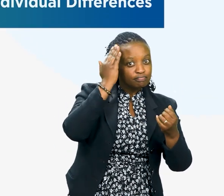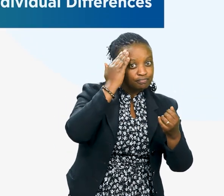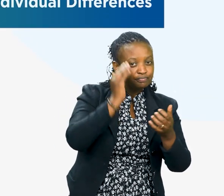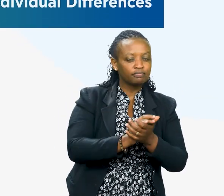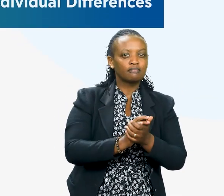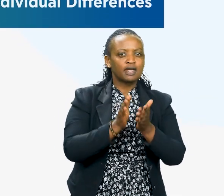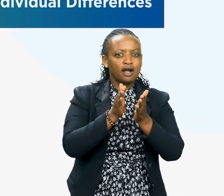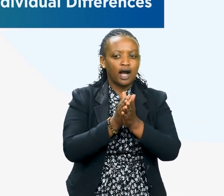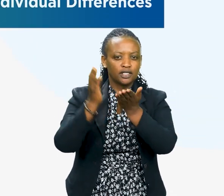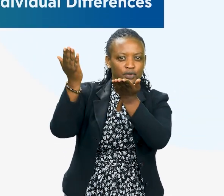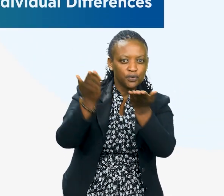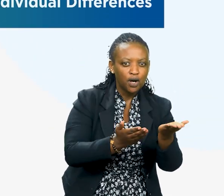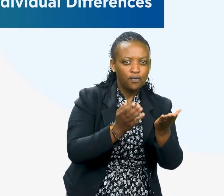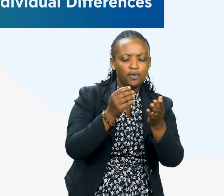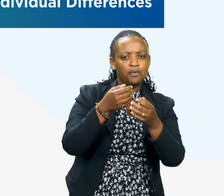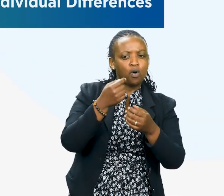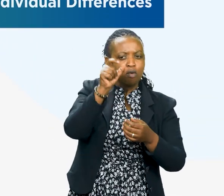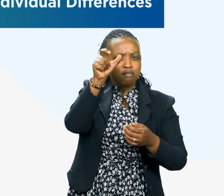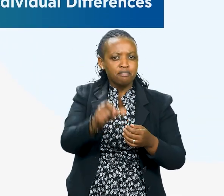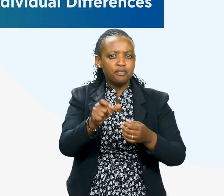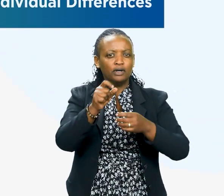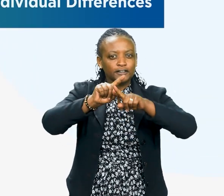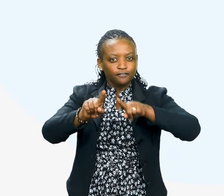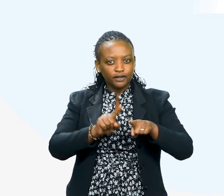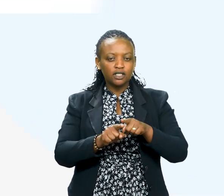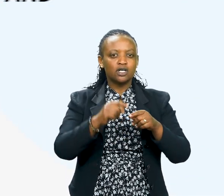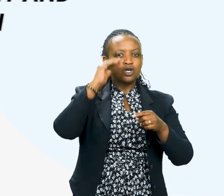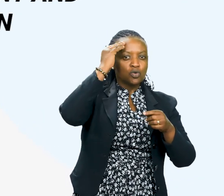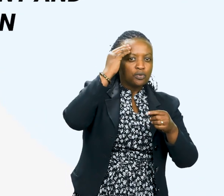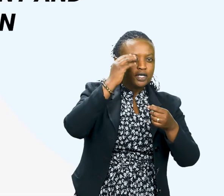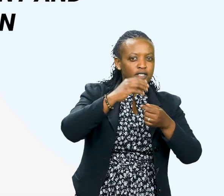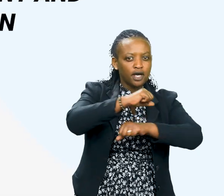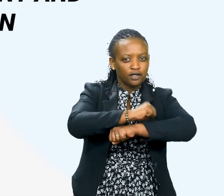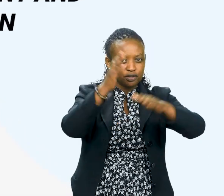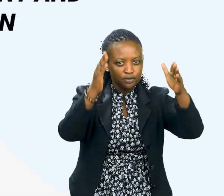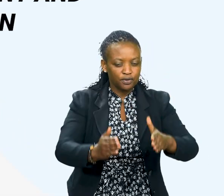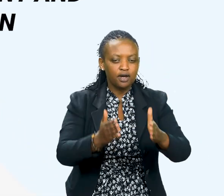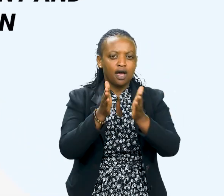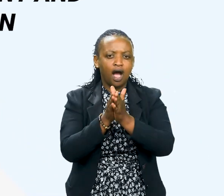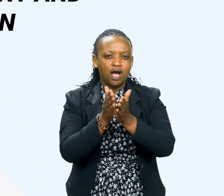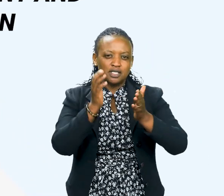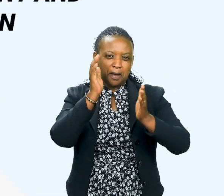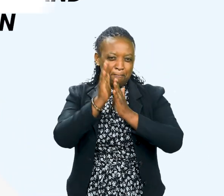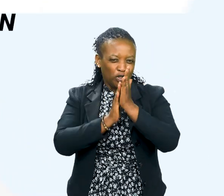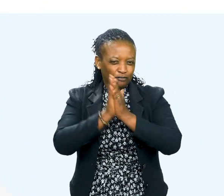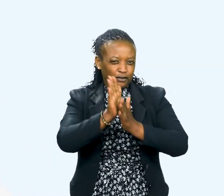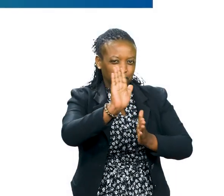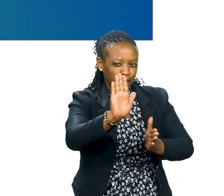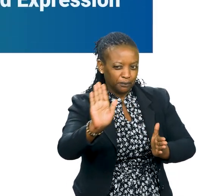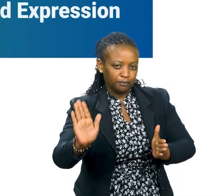recognize and accommodate individual differences to enhance students' engagement and